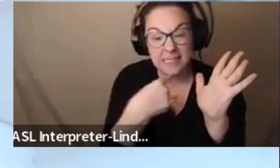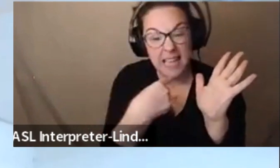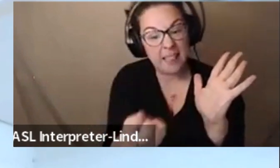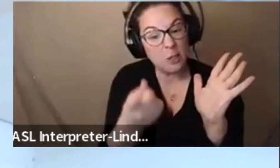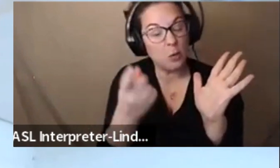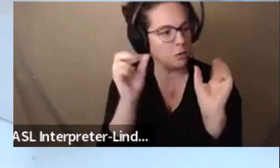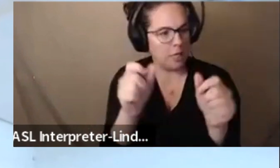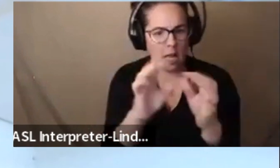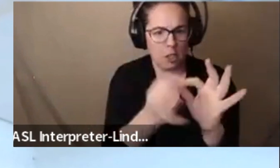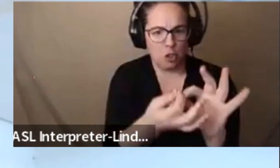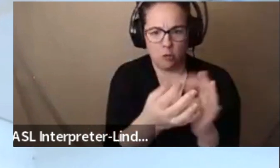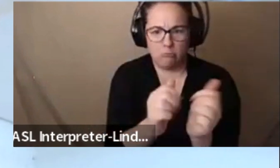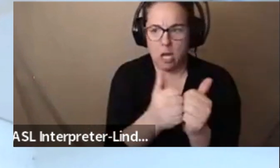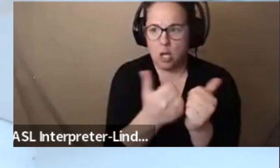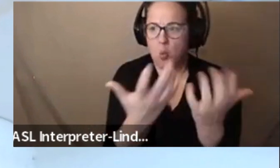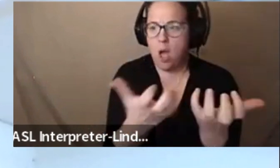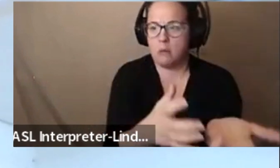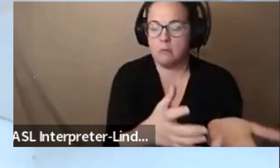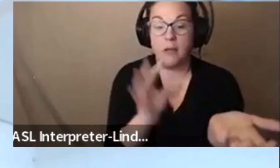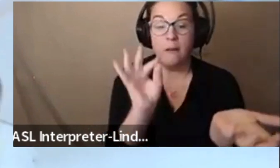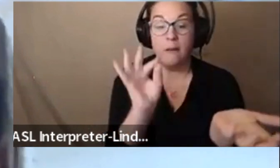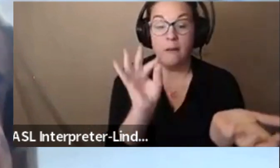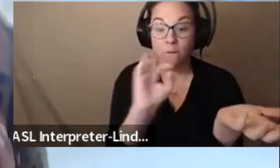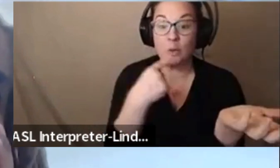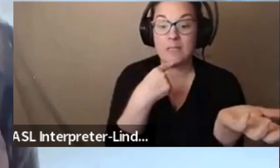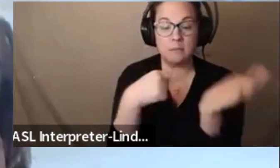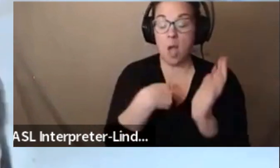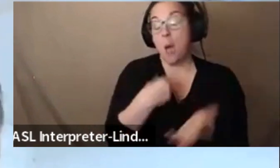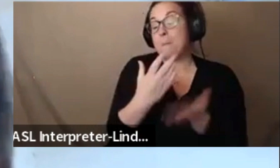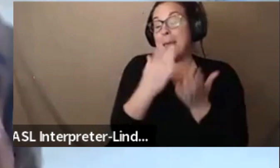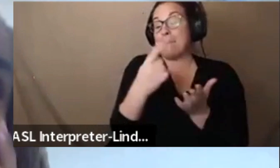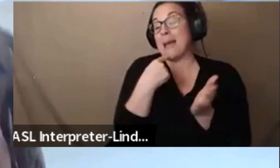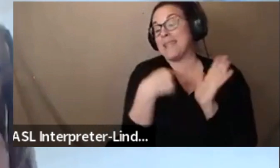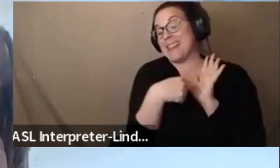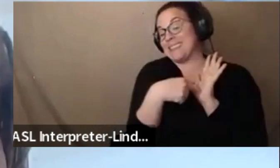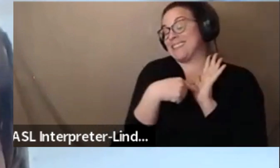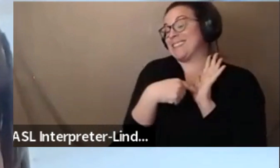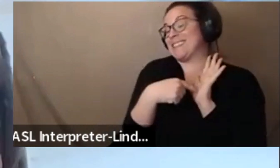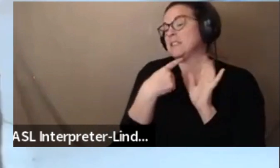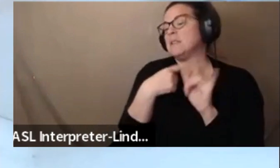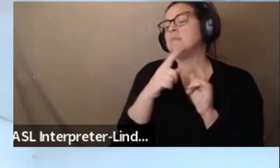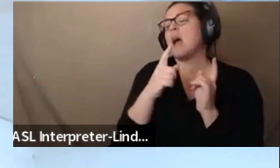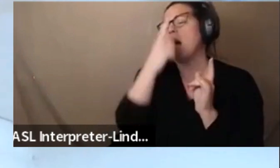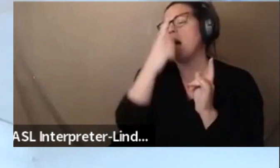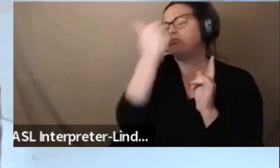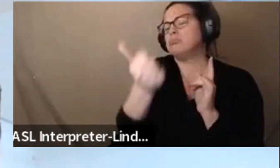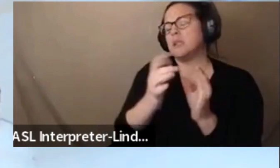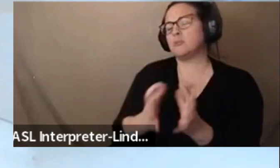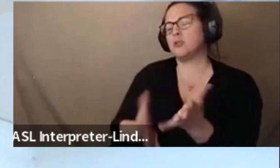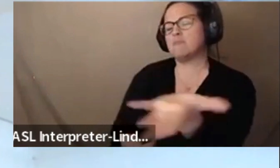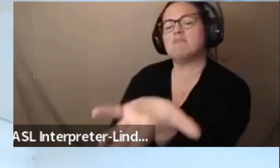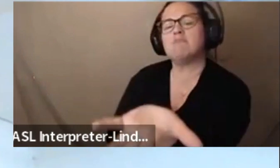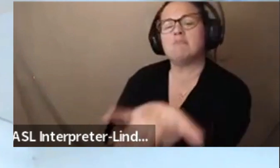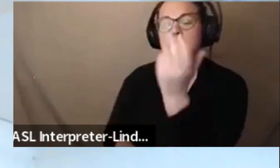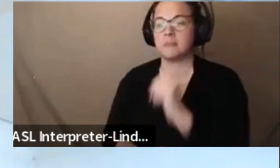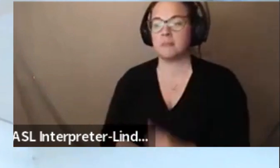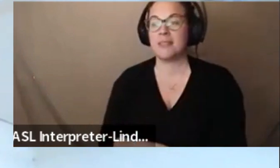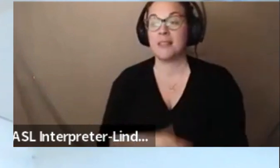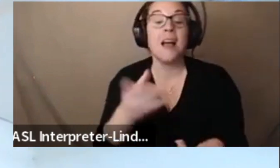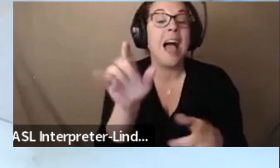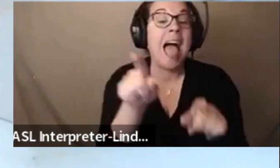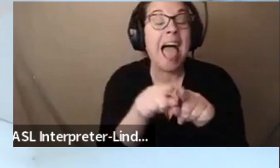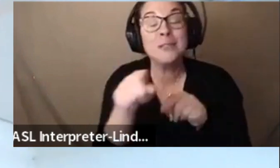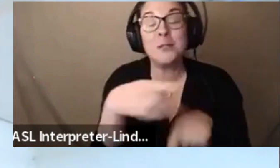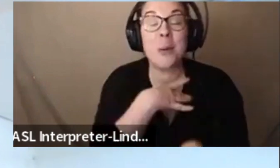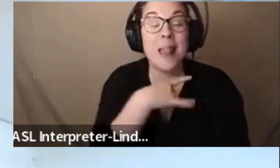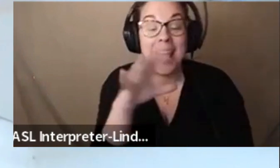saying you can interpret these things any way you want. The fools often say, oh, I may be saying that, but you can interpret it the way you want. As